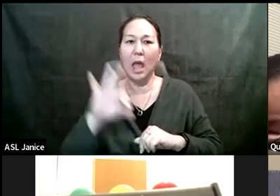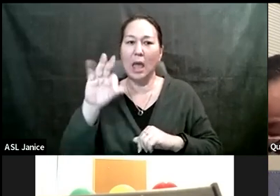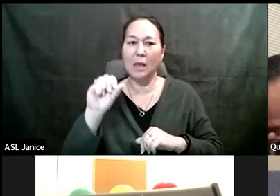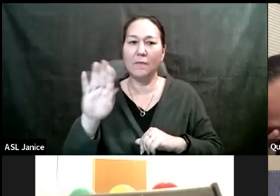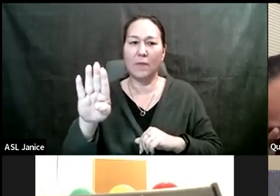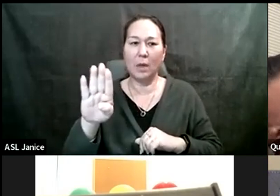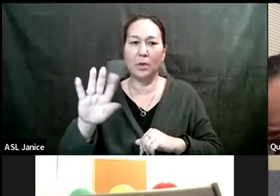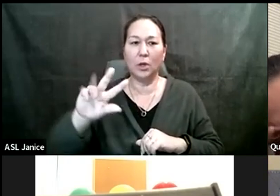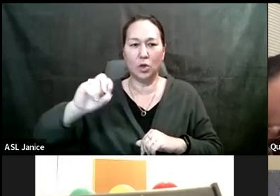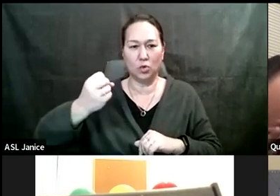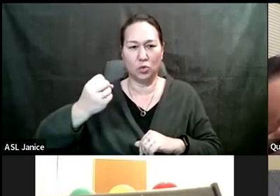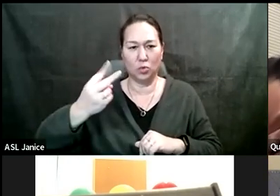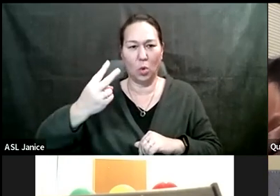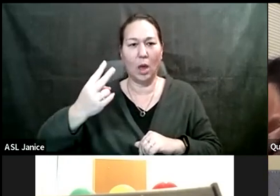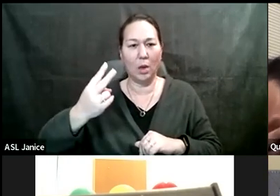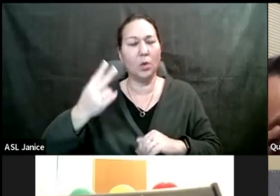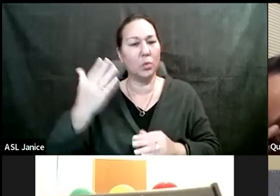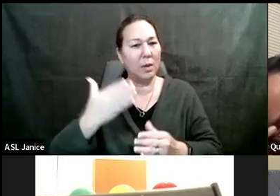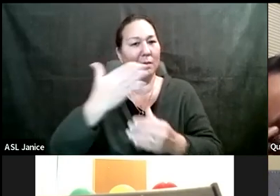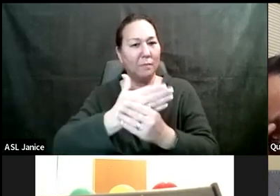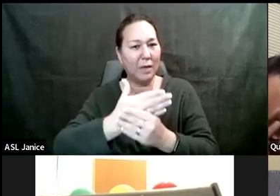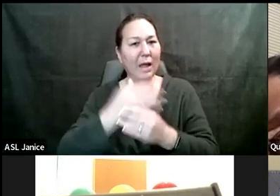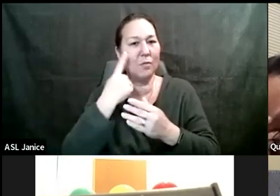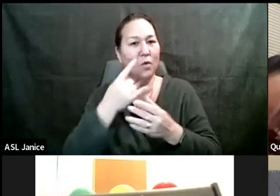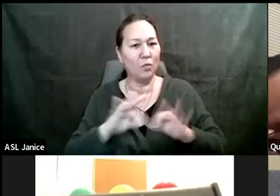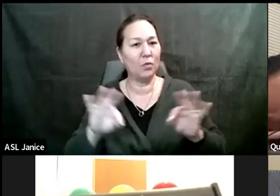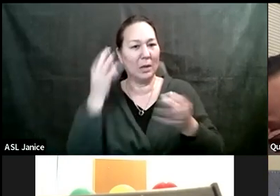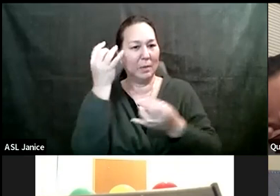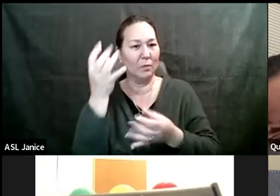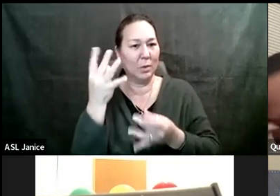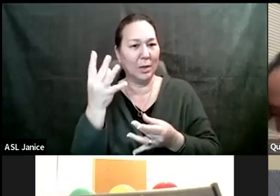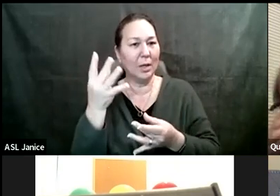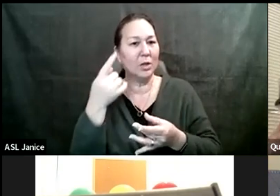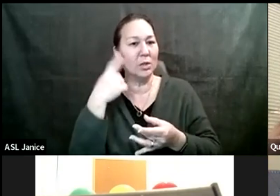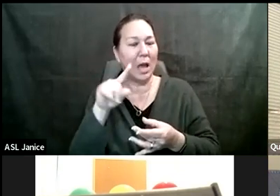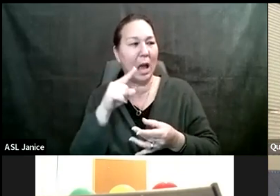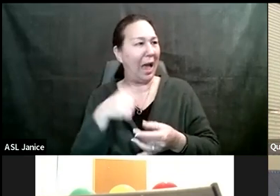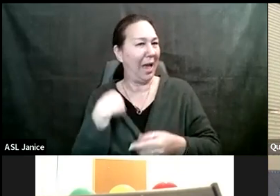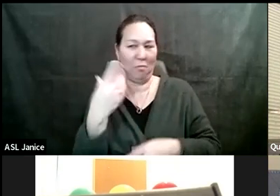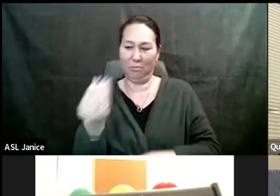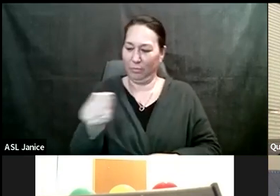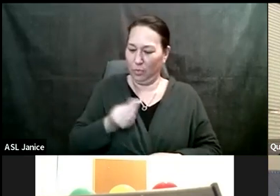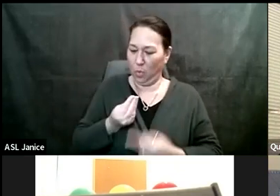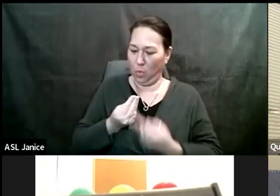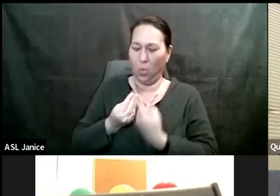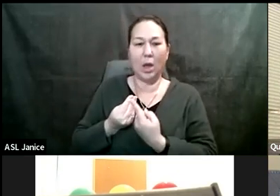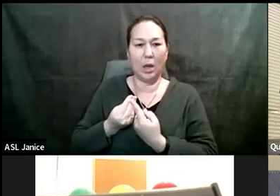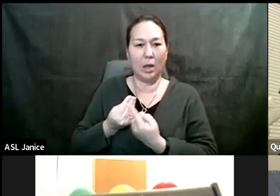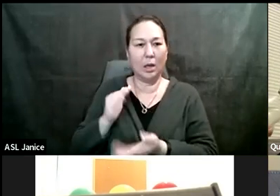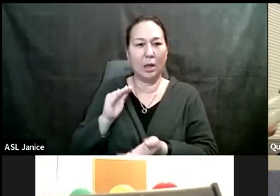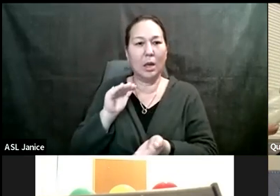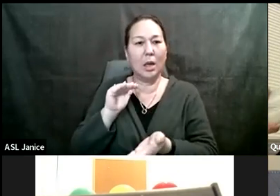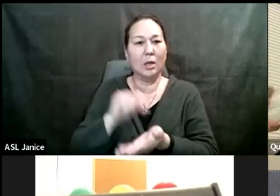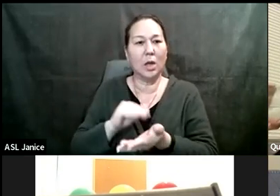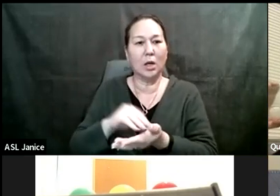the Freedom of Information request for three chives I only received one when Dr cecelius was our leader dated July